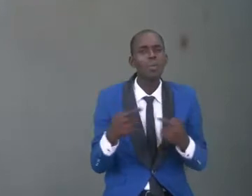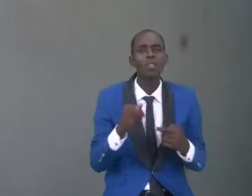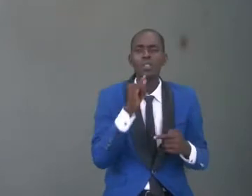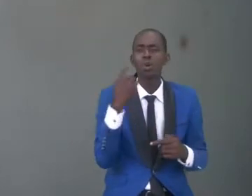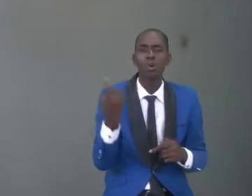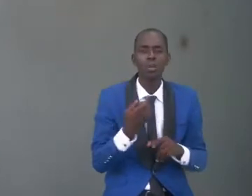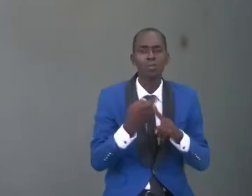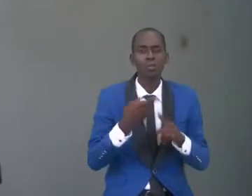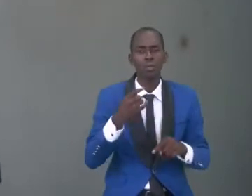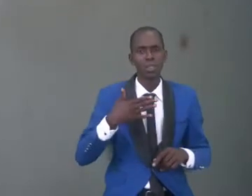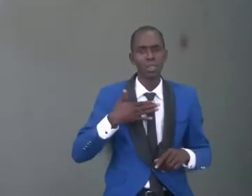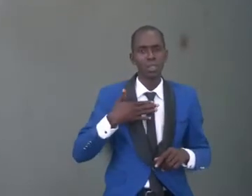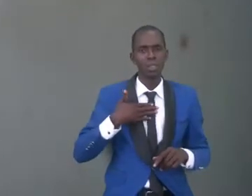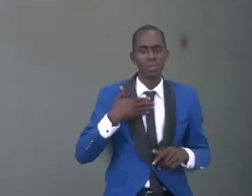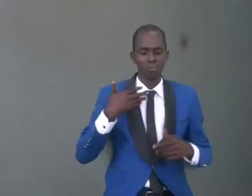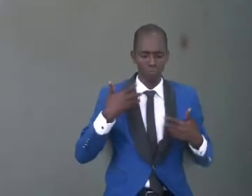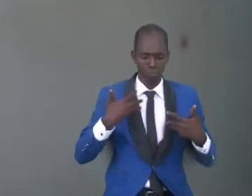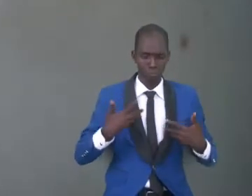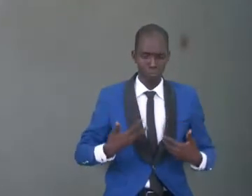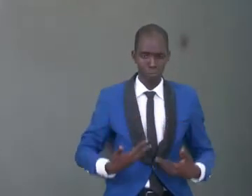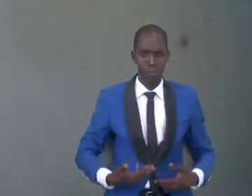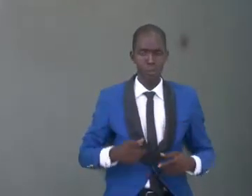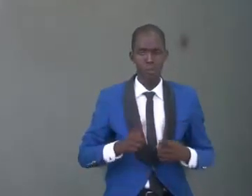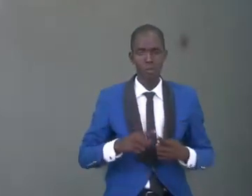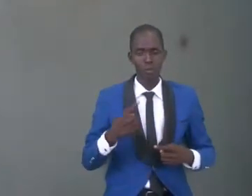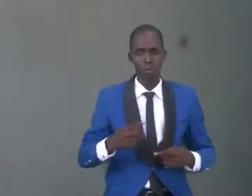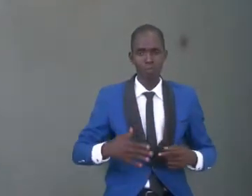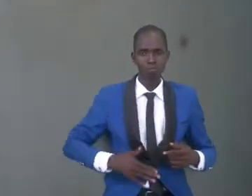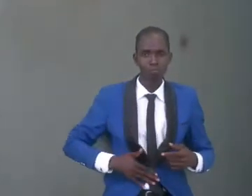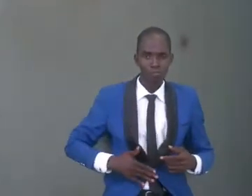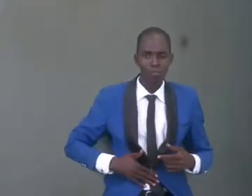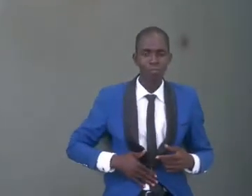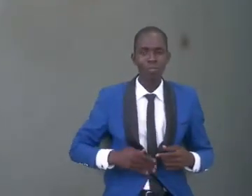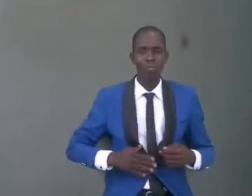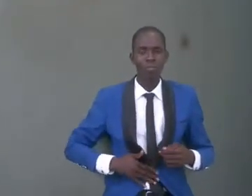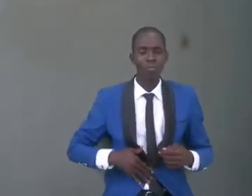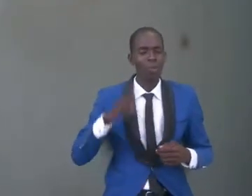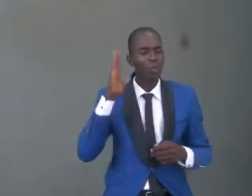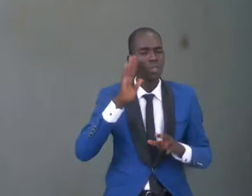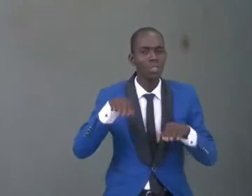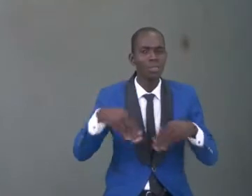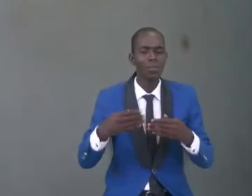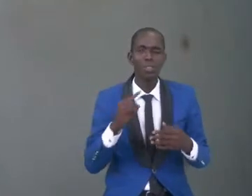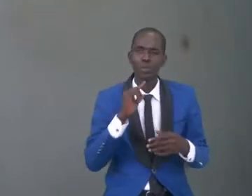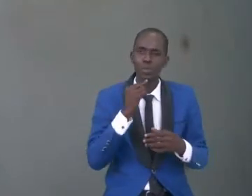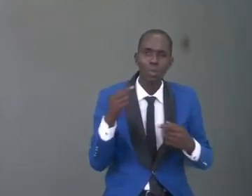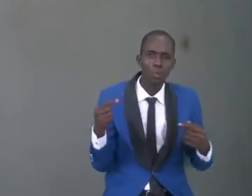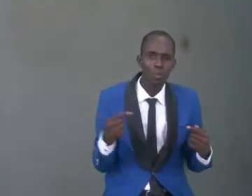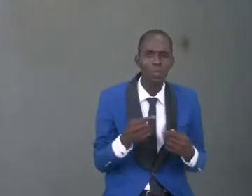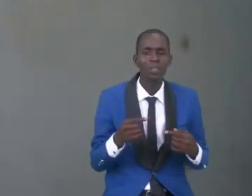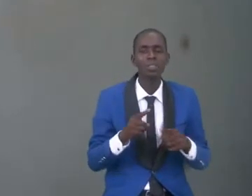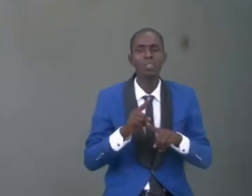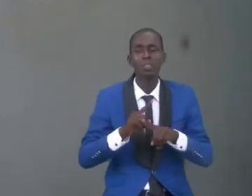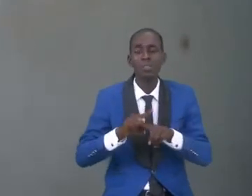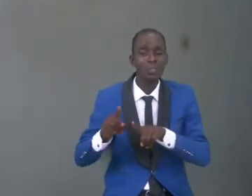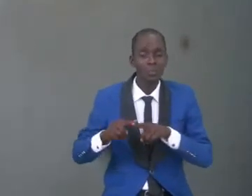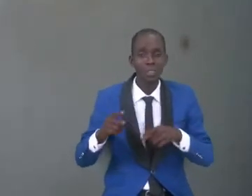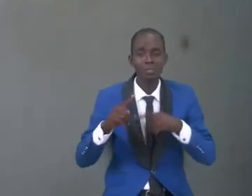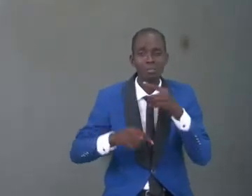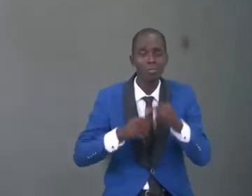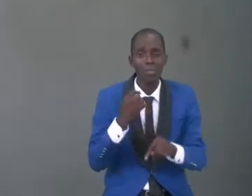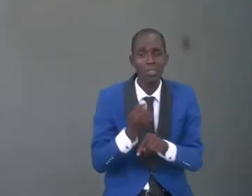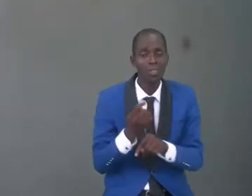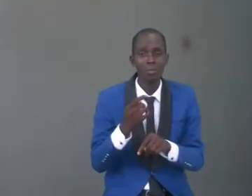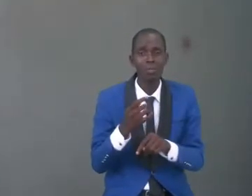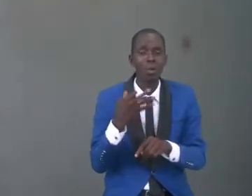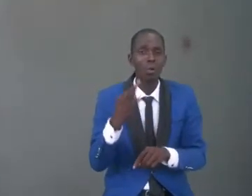tears down all over my stomach. My stomach will be hurting me, making all kinds of noise. But